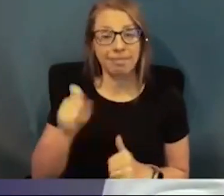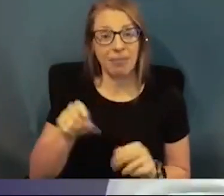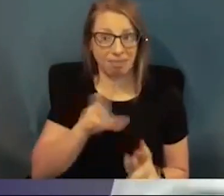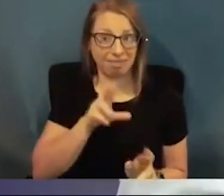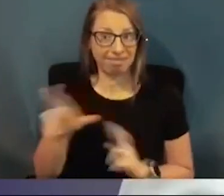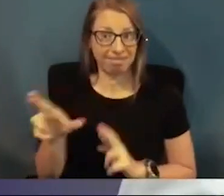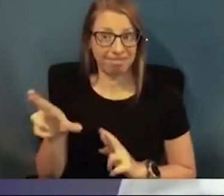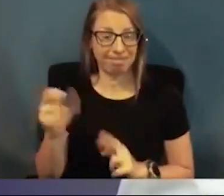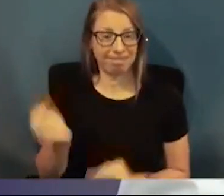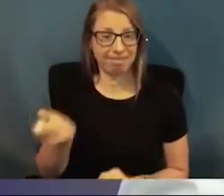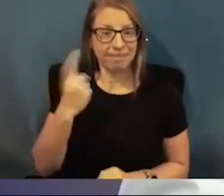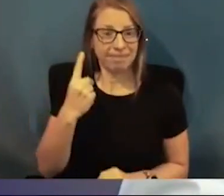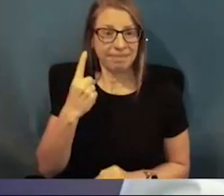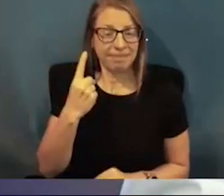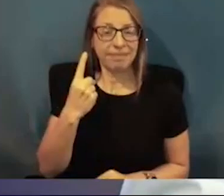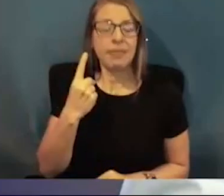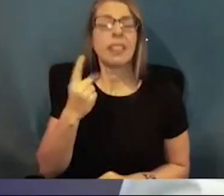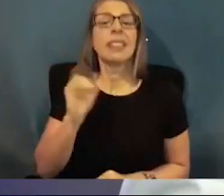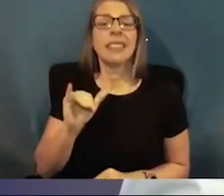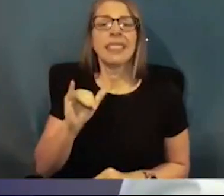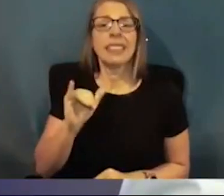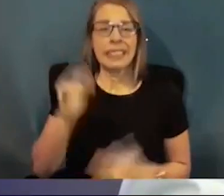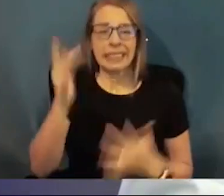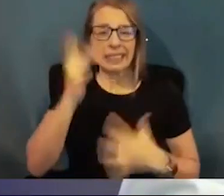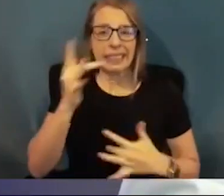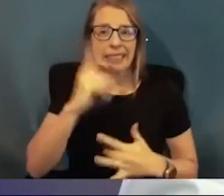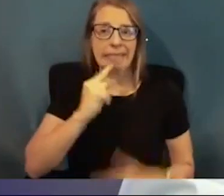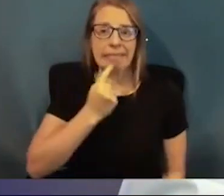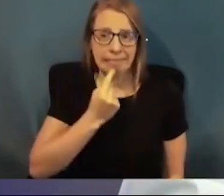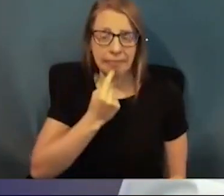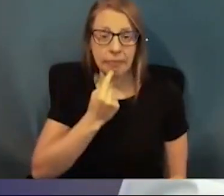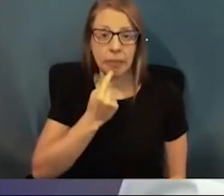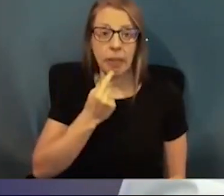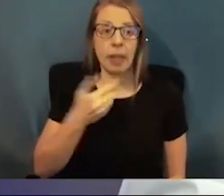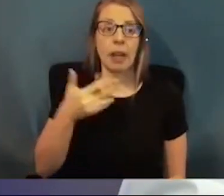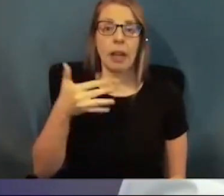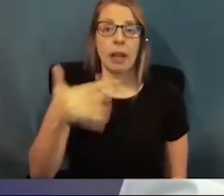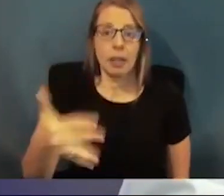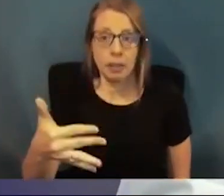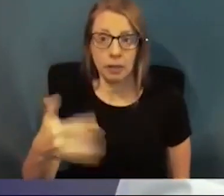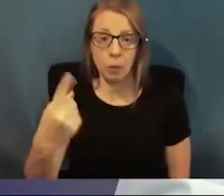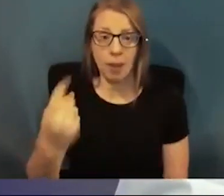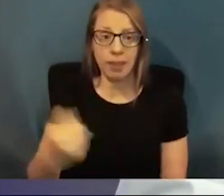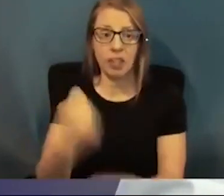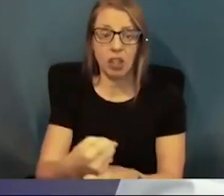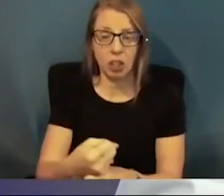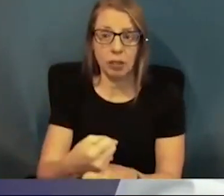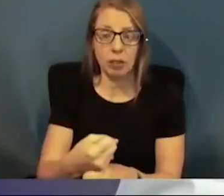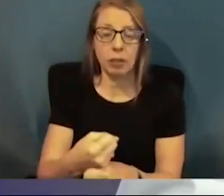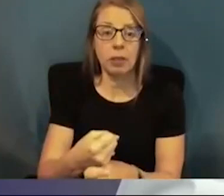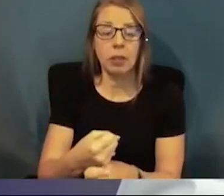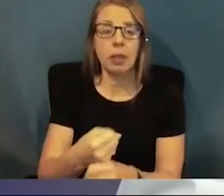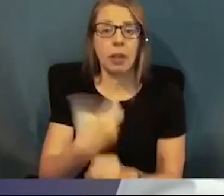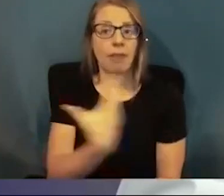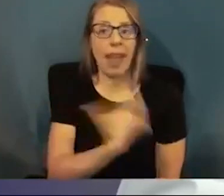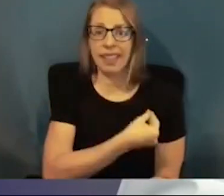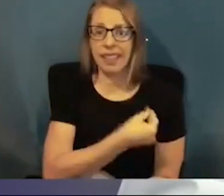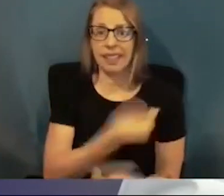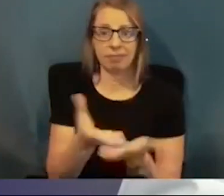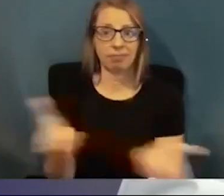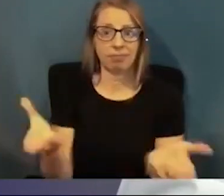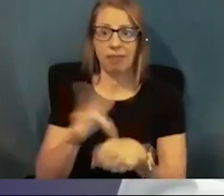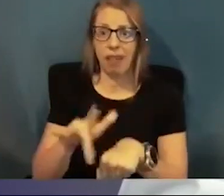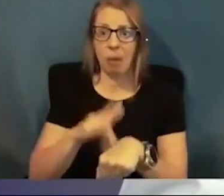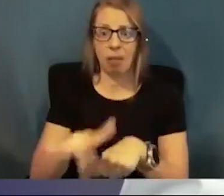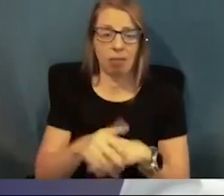understand this is a very serious thing. Well, fast forward a year, a little bit more than a year, and vaccinations are prevalent. And I dare say there's not